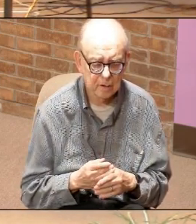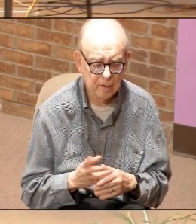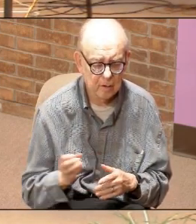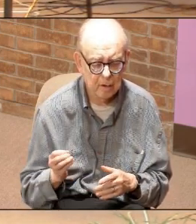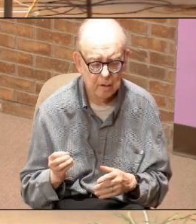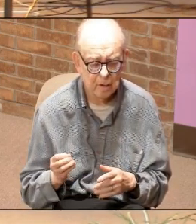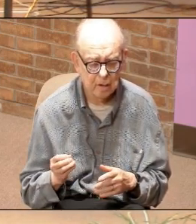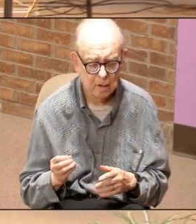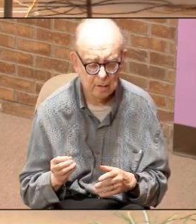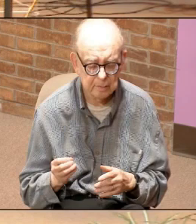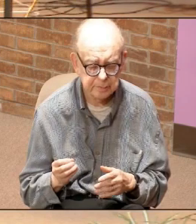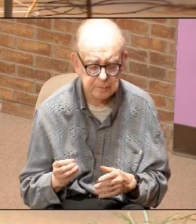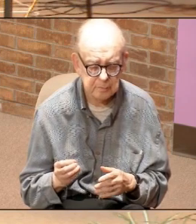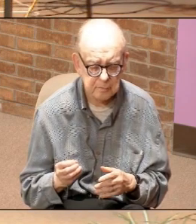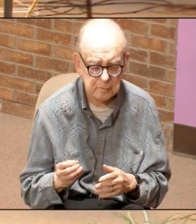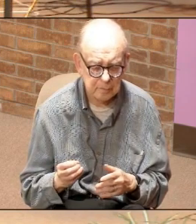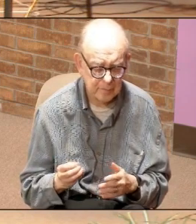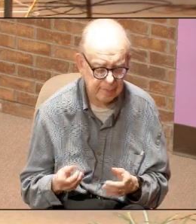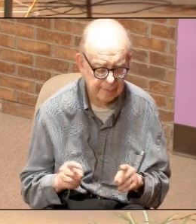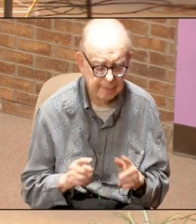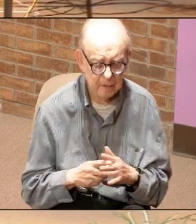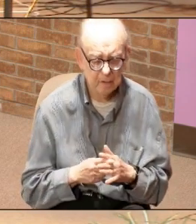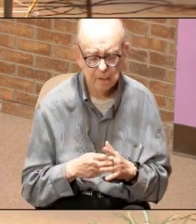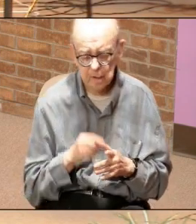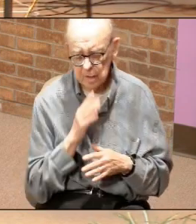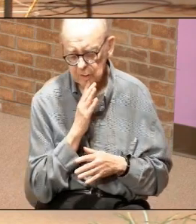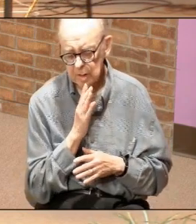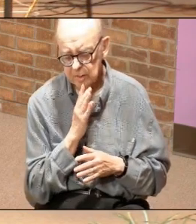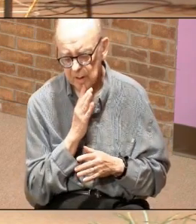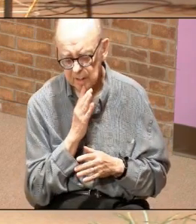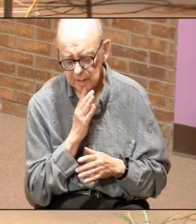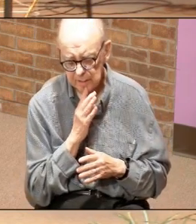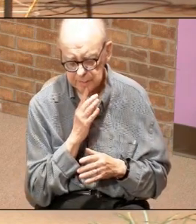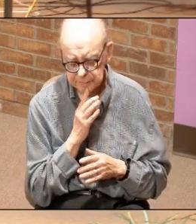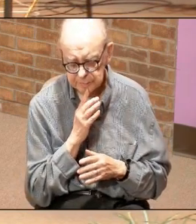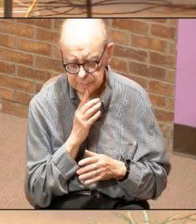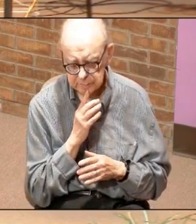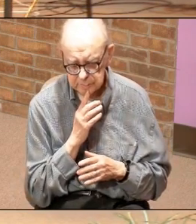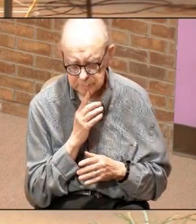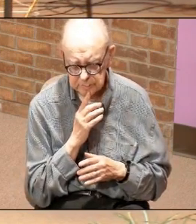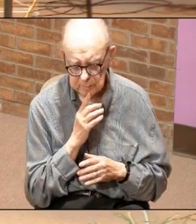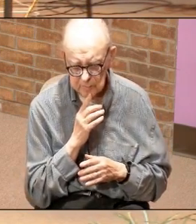And so when we started talking